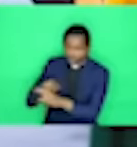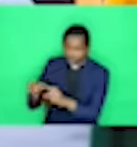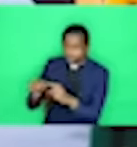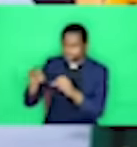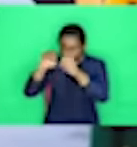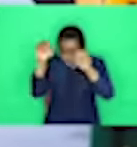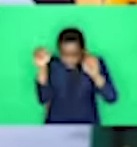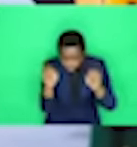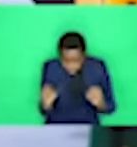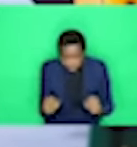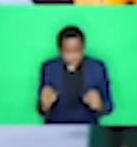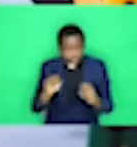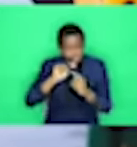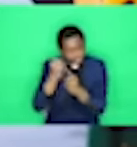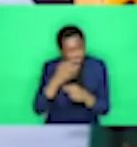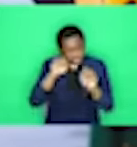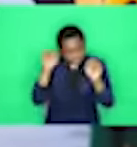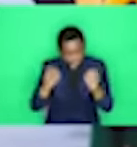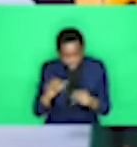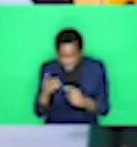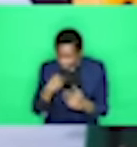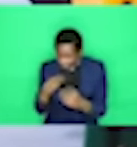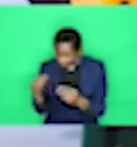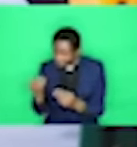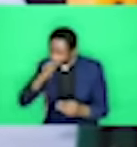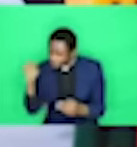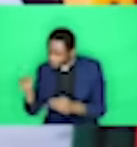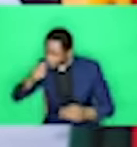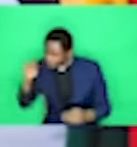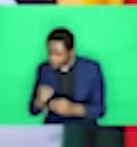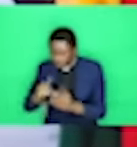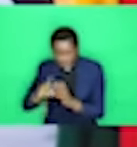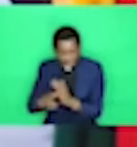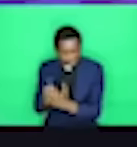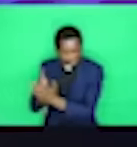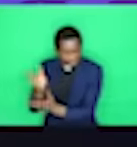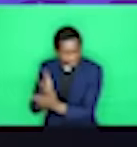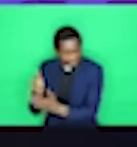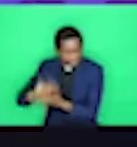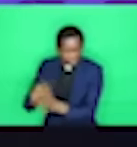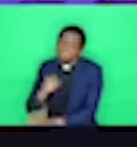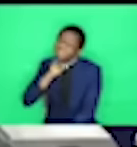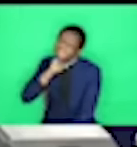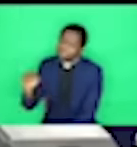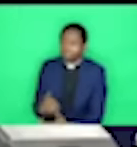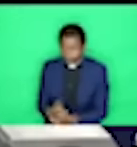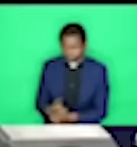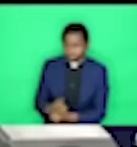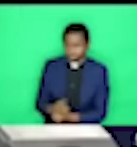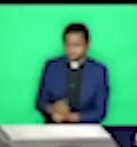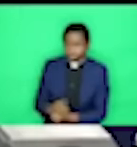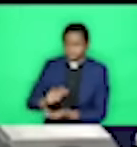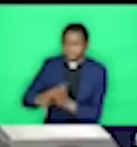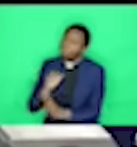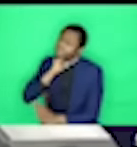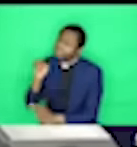evil, righteousness becomes difficult. Se odi ni pe ko bi animu a pomoden se odi abrabo pa ebedi